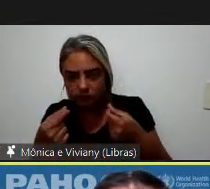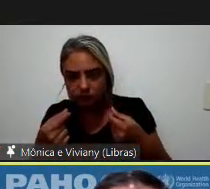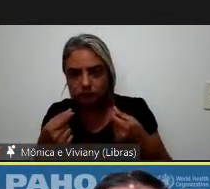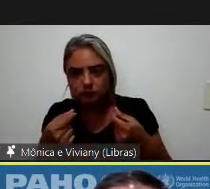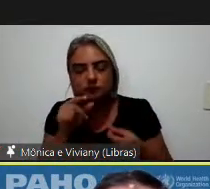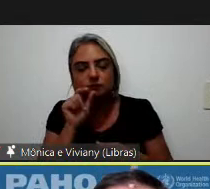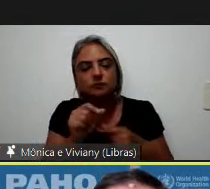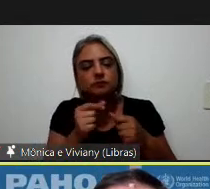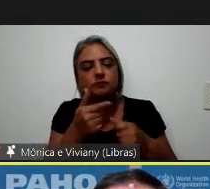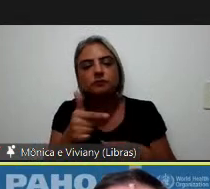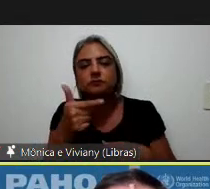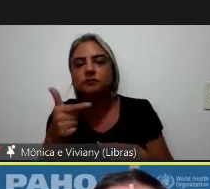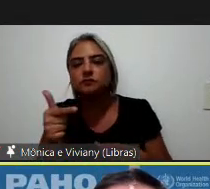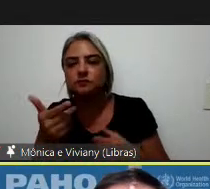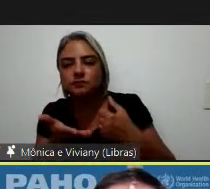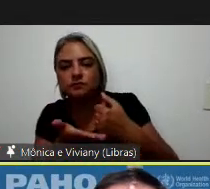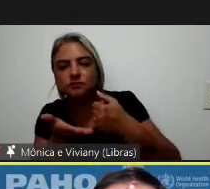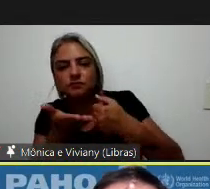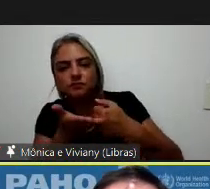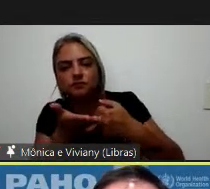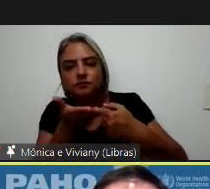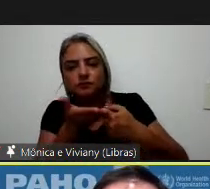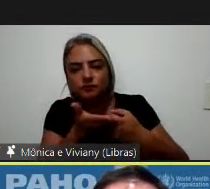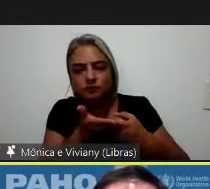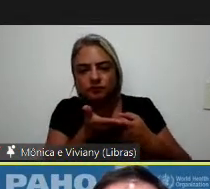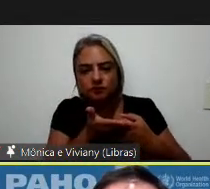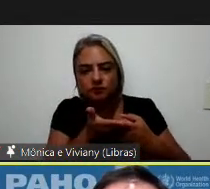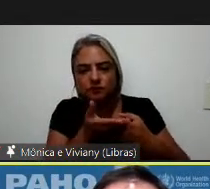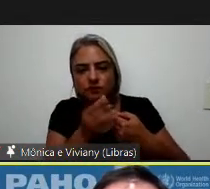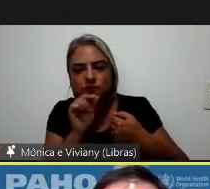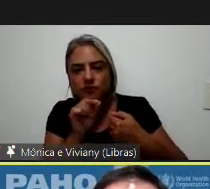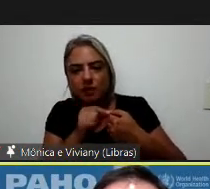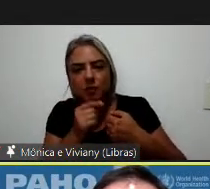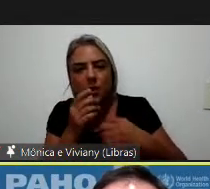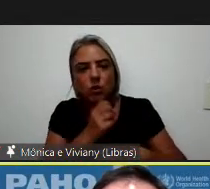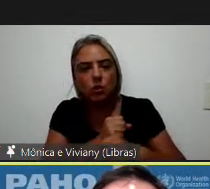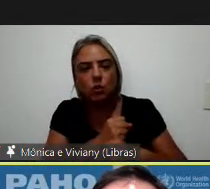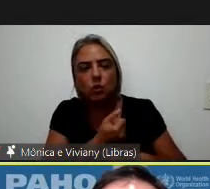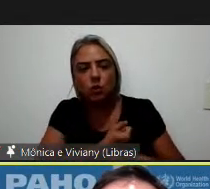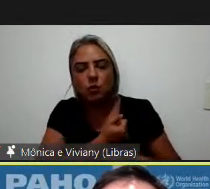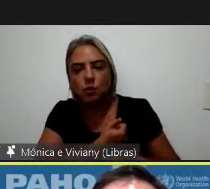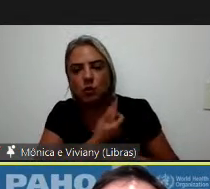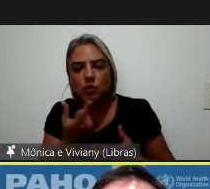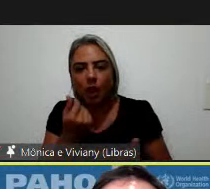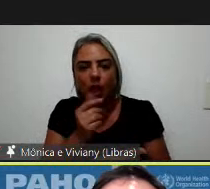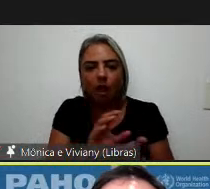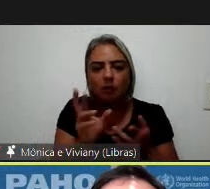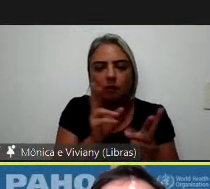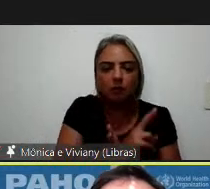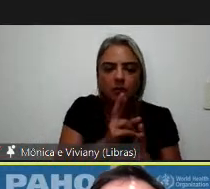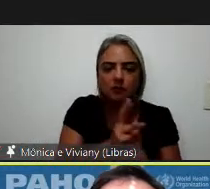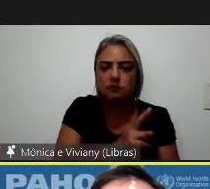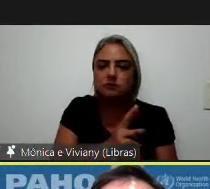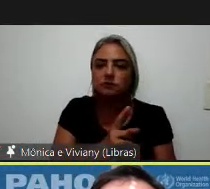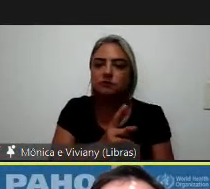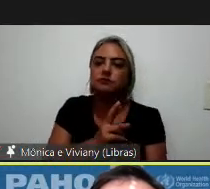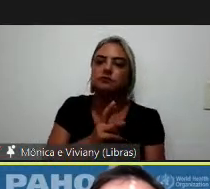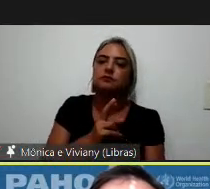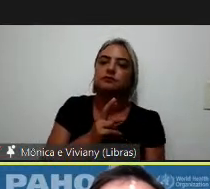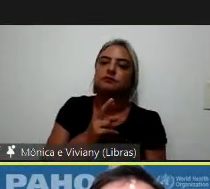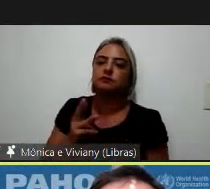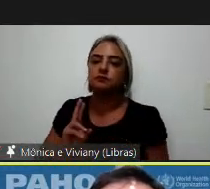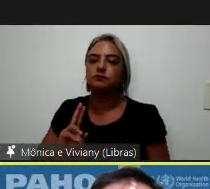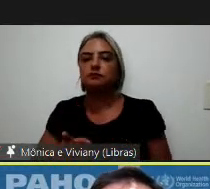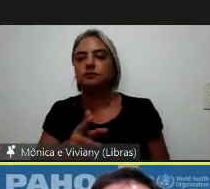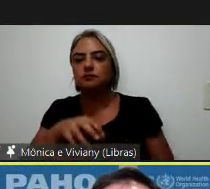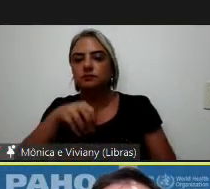in the first level in such a way that others do not absorb a greater level many of these resources in relation to the